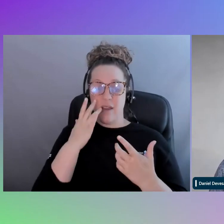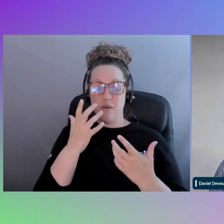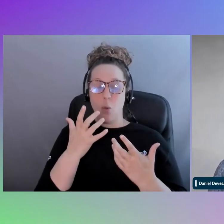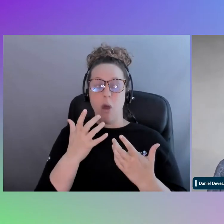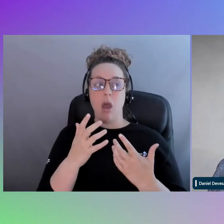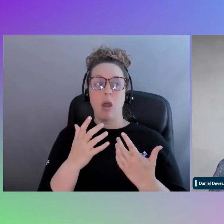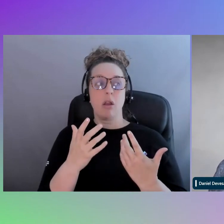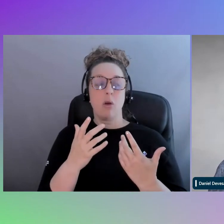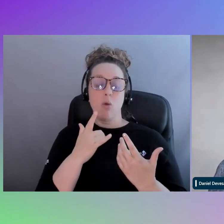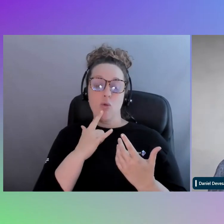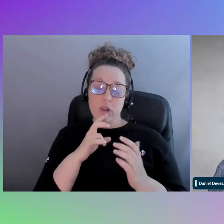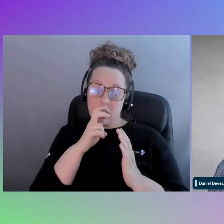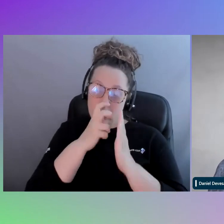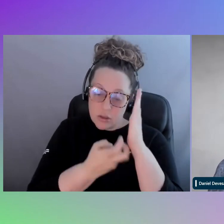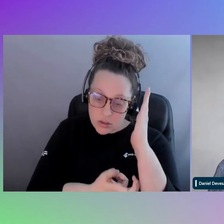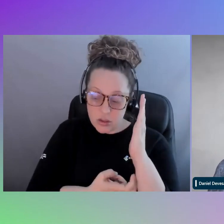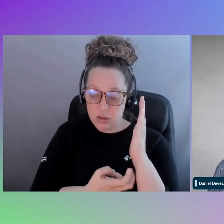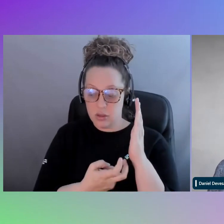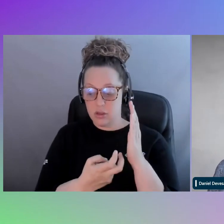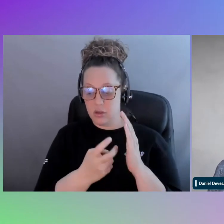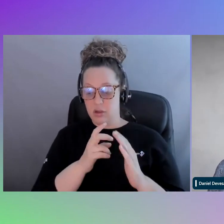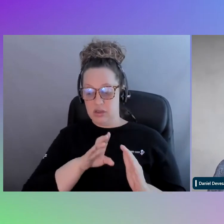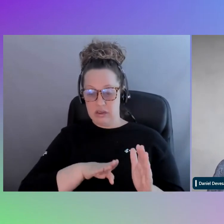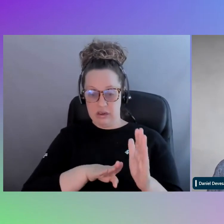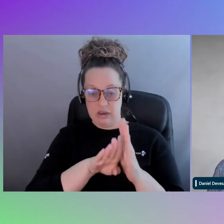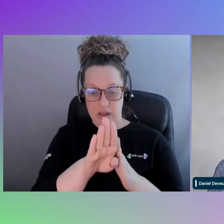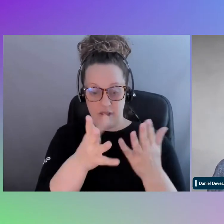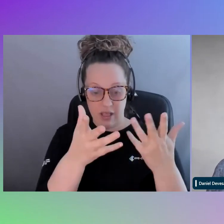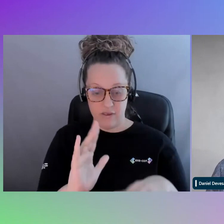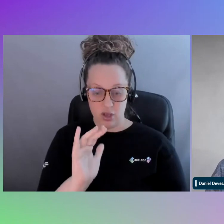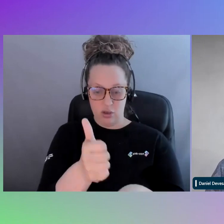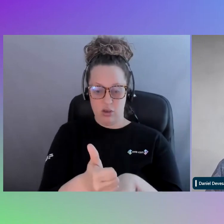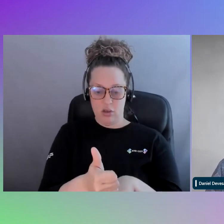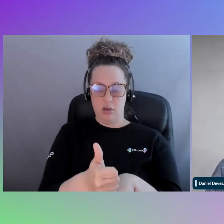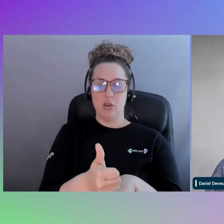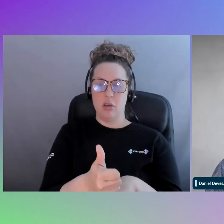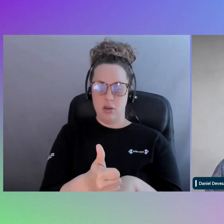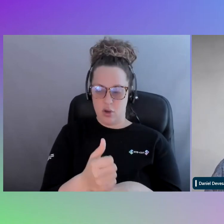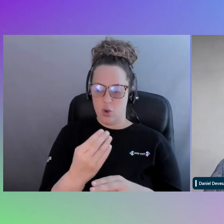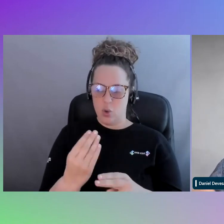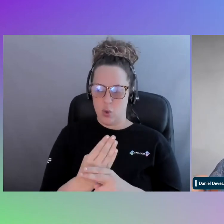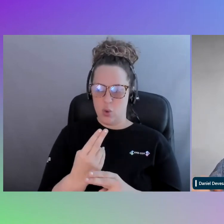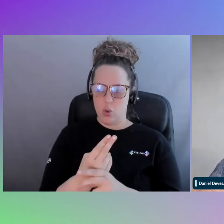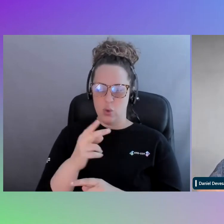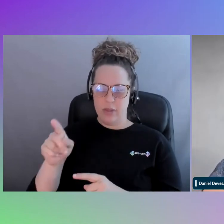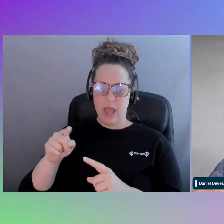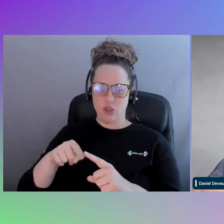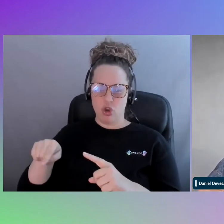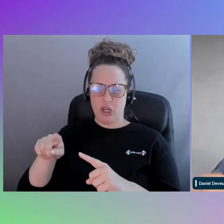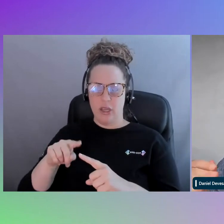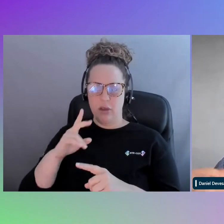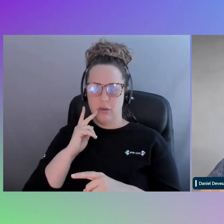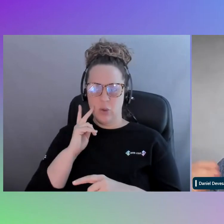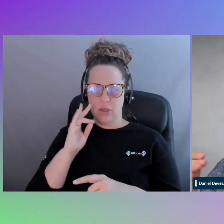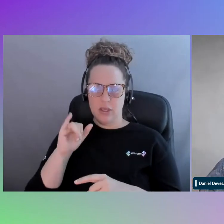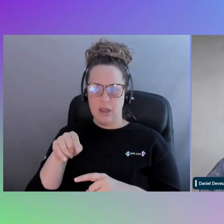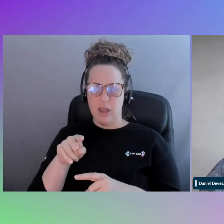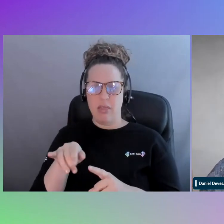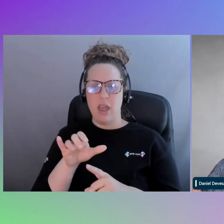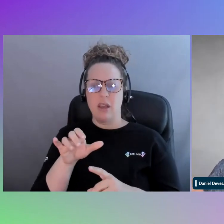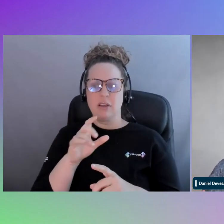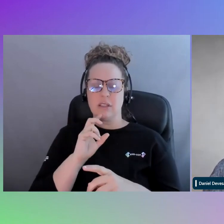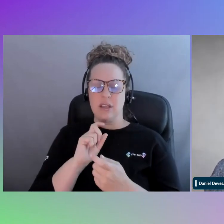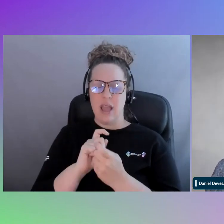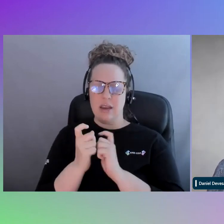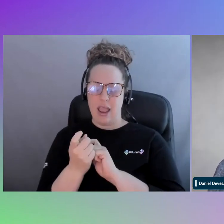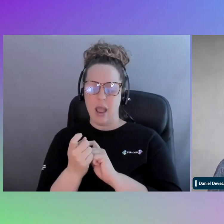mile, once it's developed, you can use this shortcut that I showed you to see how your app adapts in different